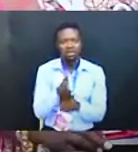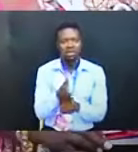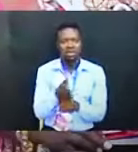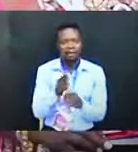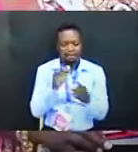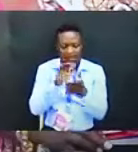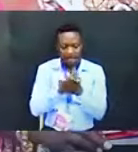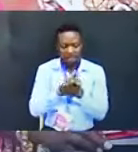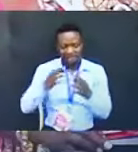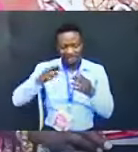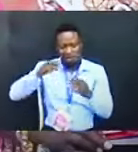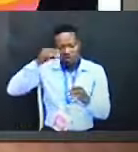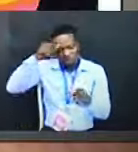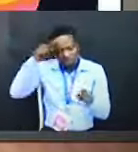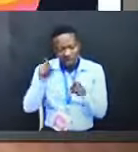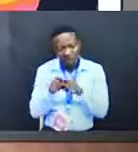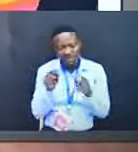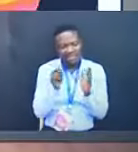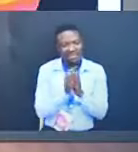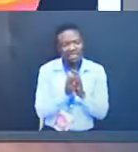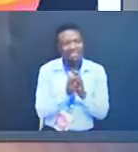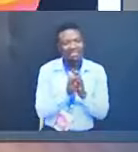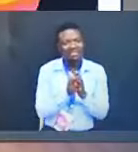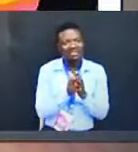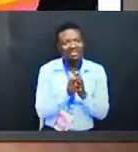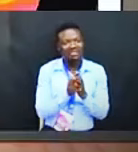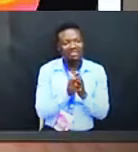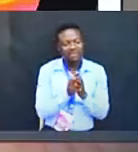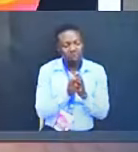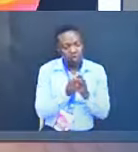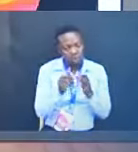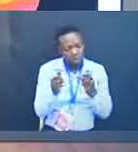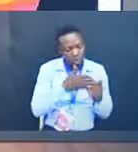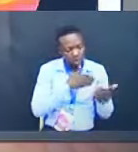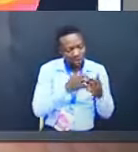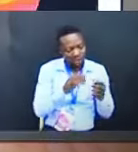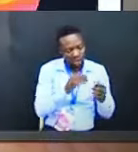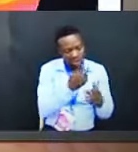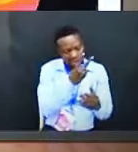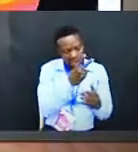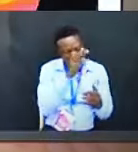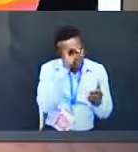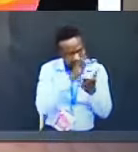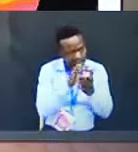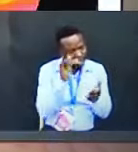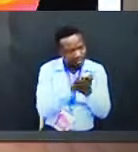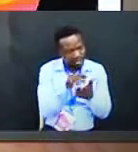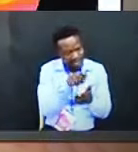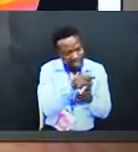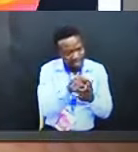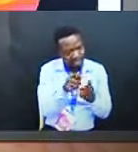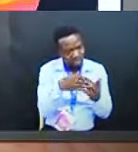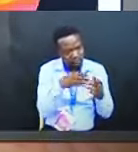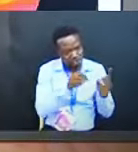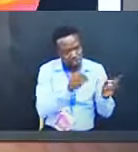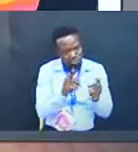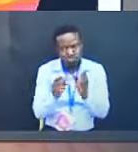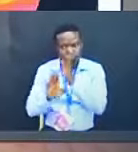relationship in which the couple is accountable to God, who acts as a witness in the marriage.